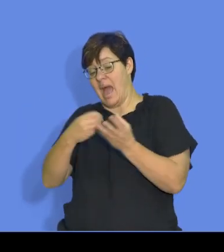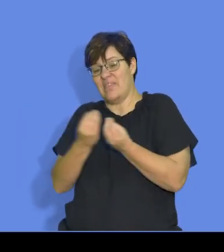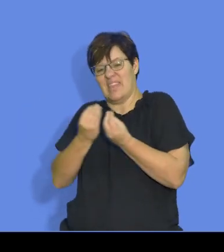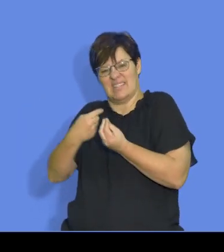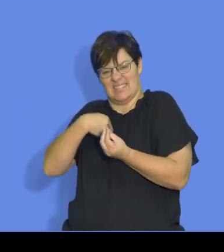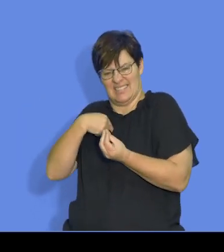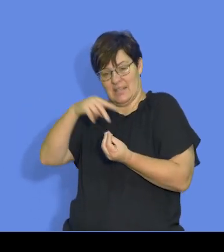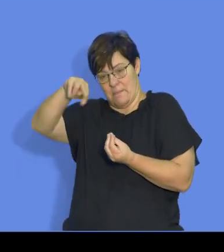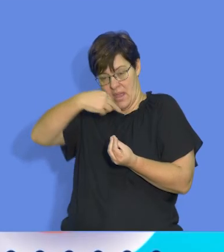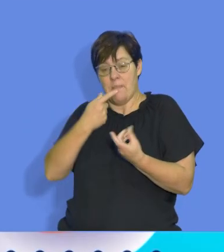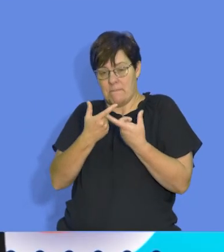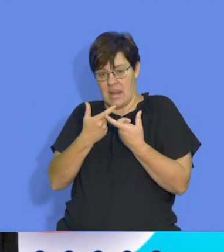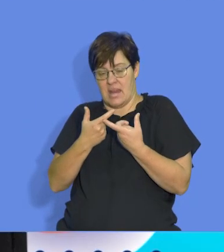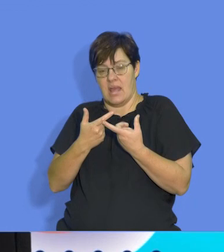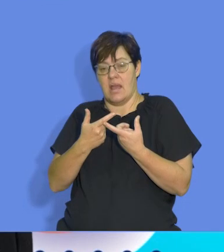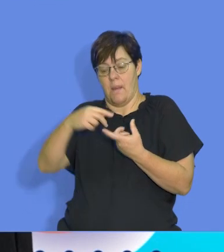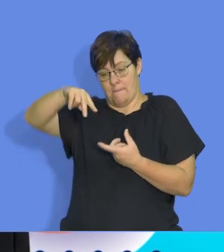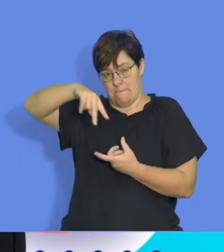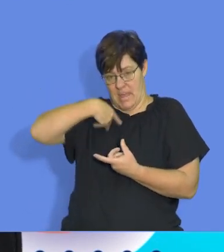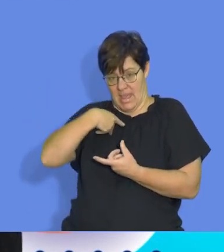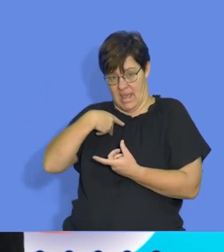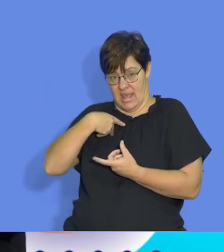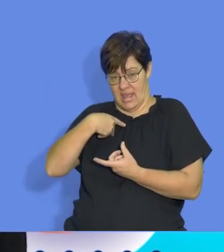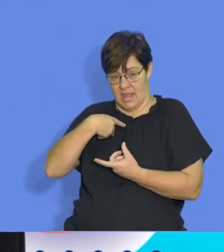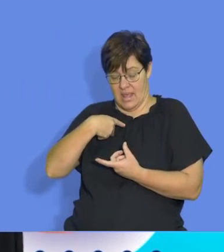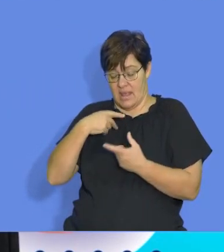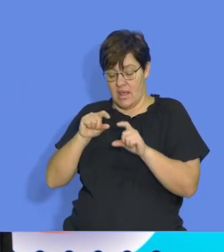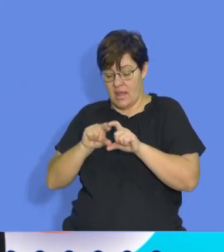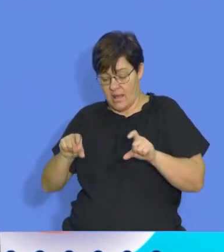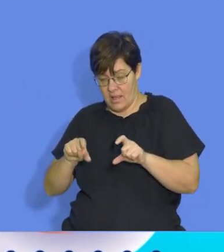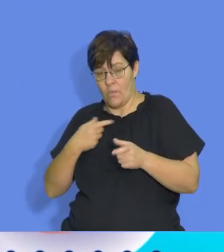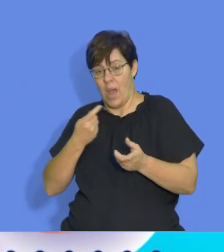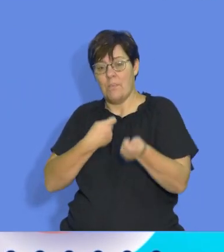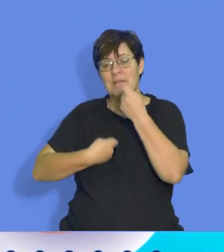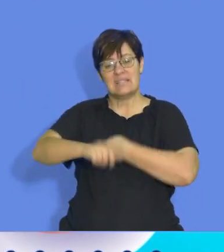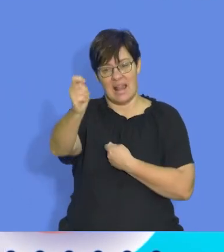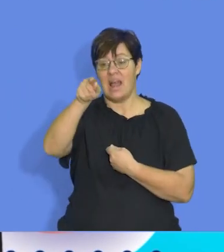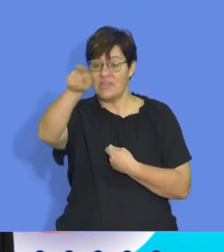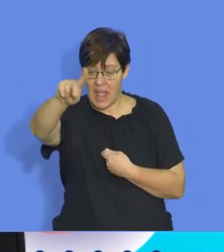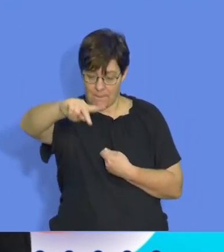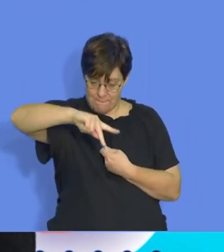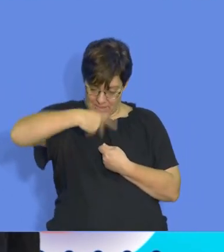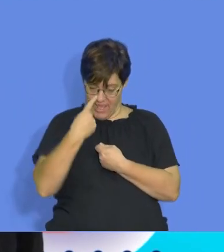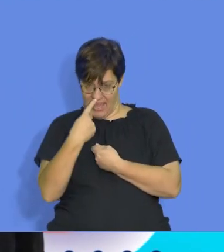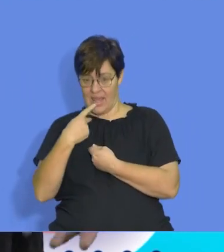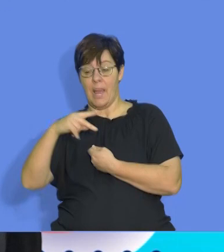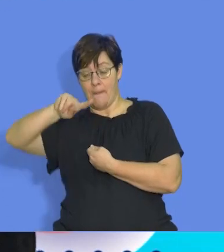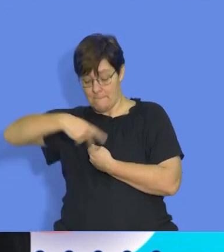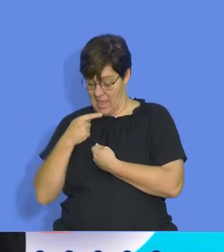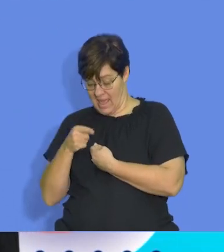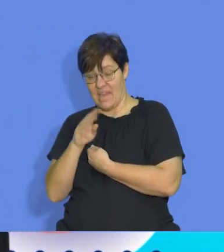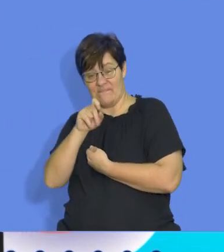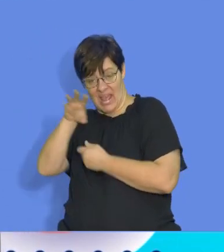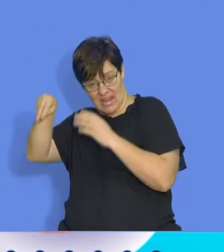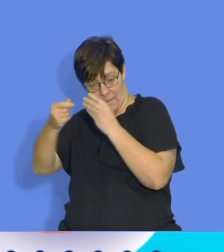services rendered. In other words, whenever we sell the goods, remember, we're the VAT vendor. When we sell those goods, the